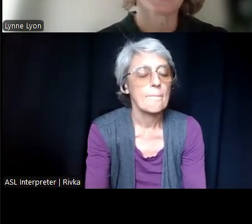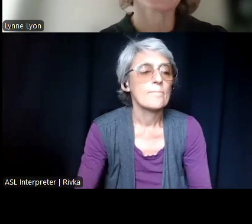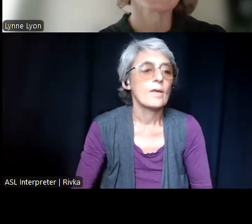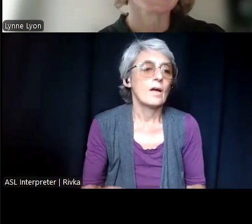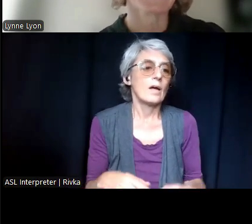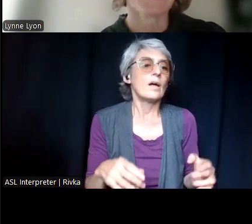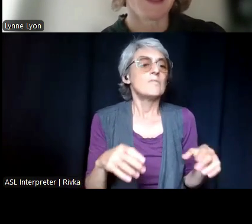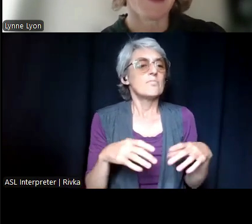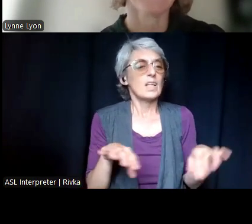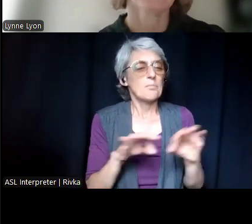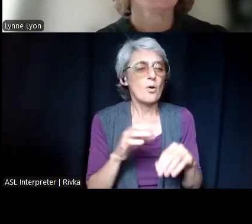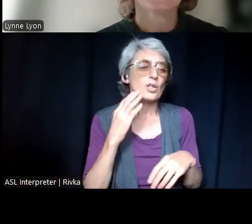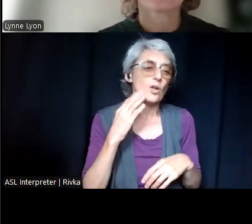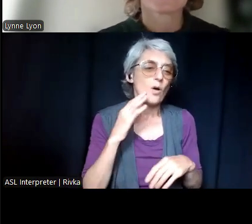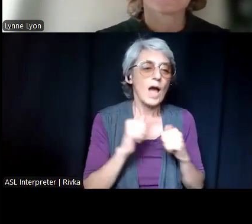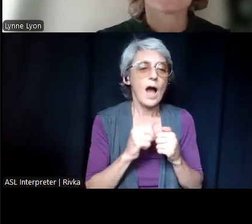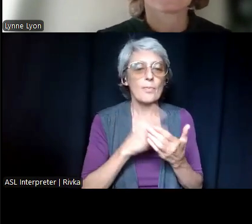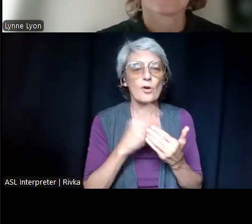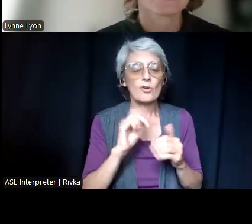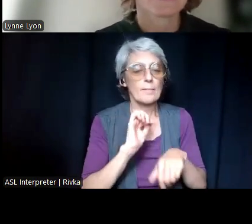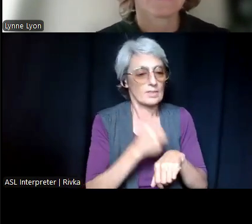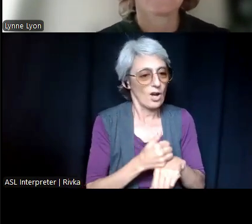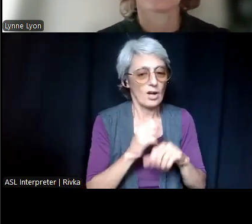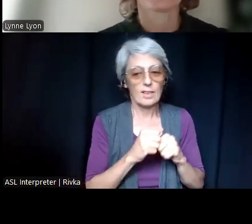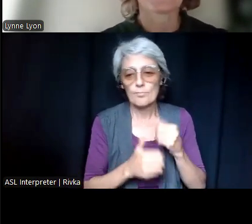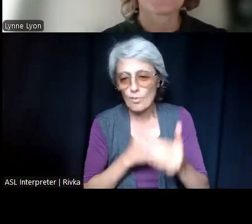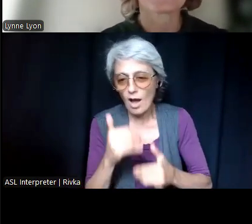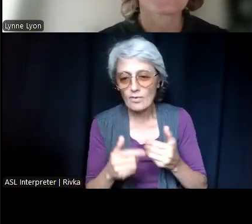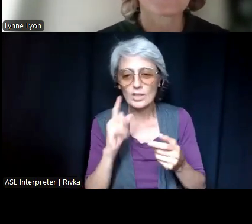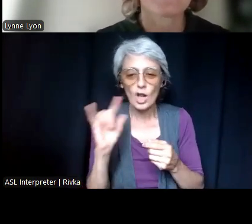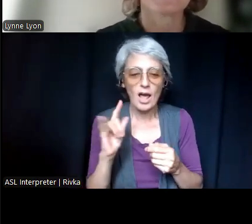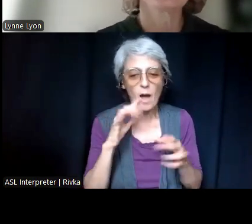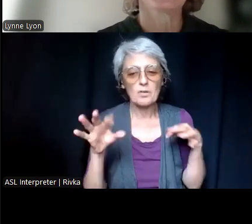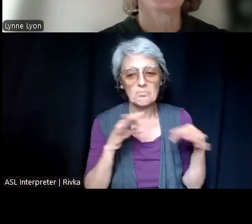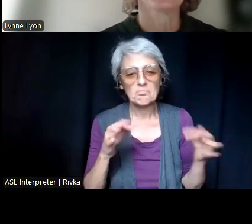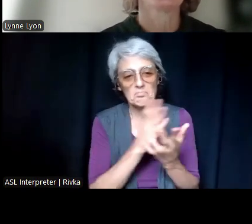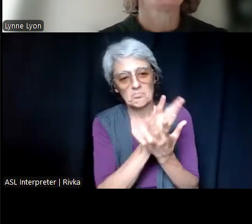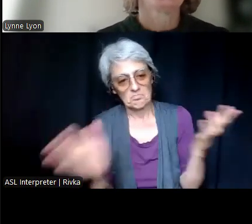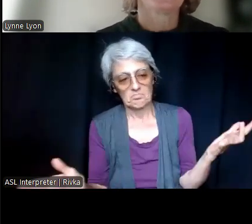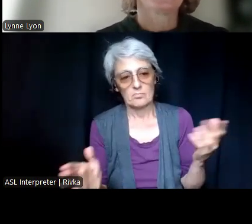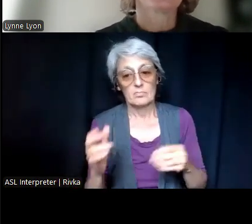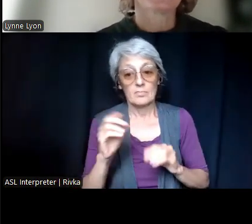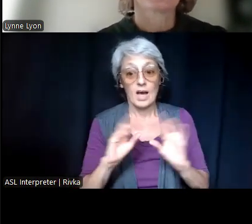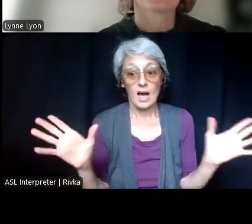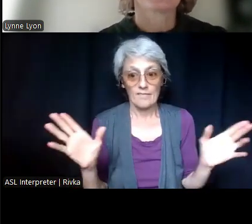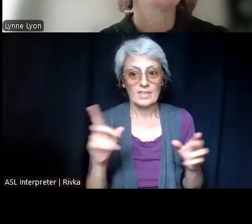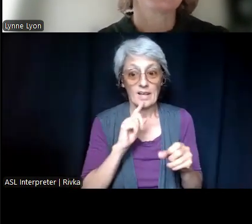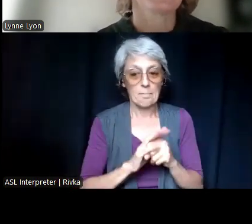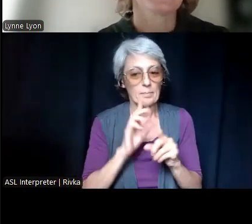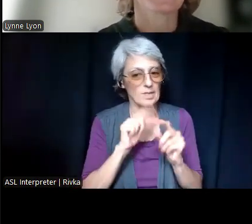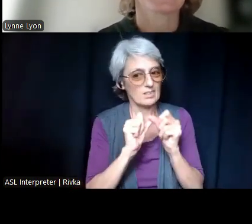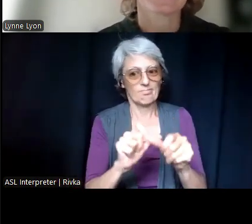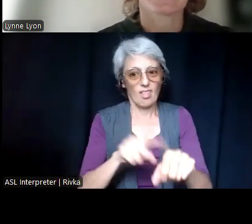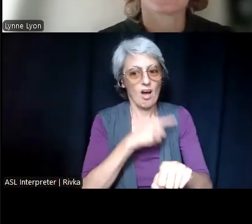and the progress that's been made. It really is, and you'll see a long-term commitment. So something